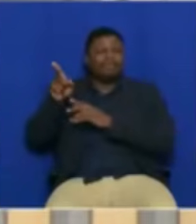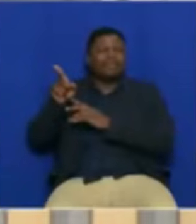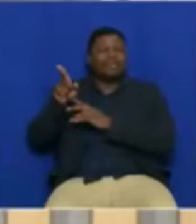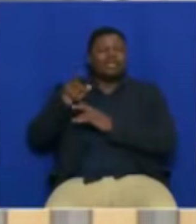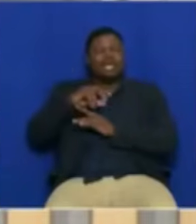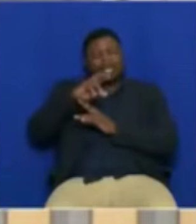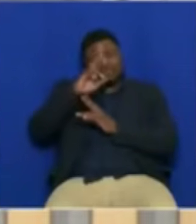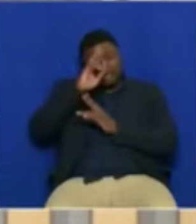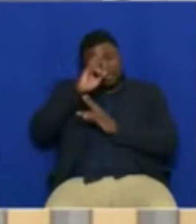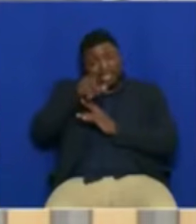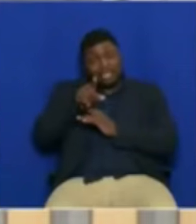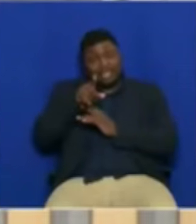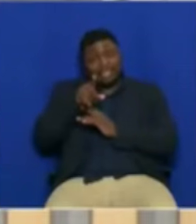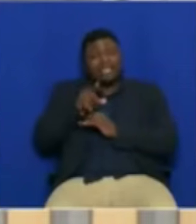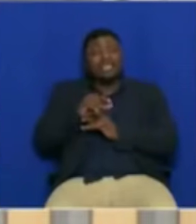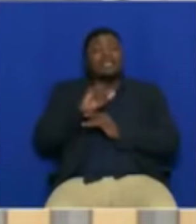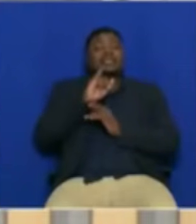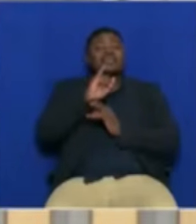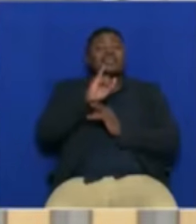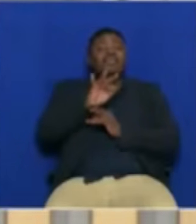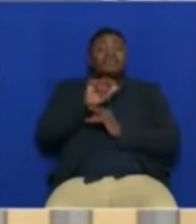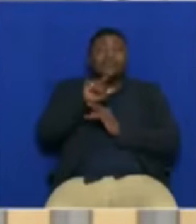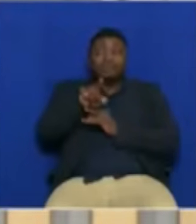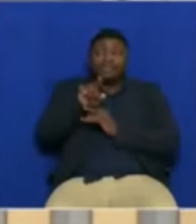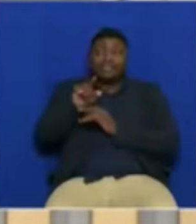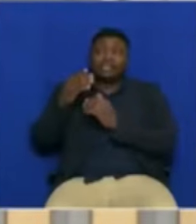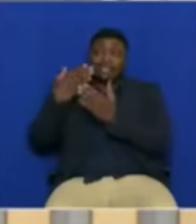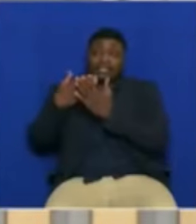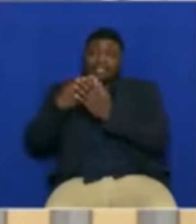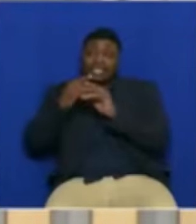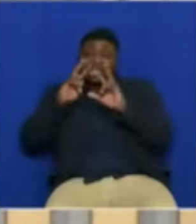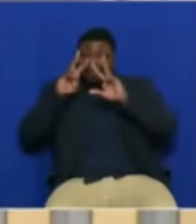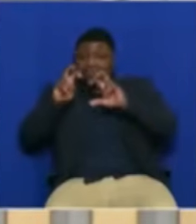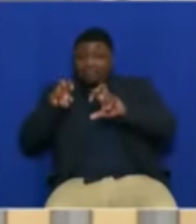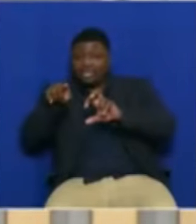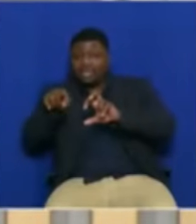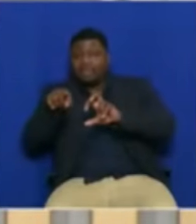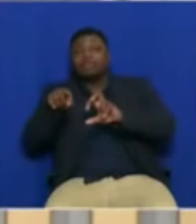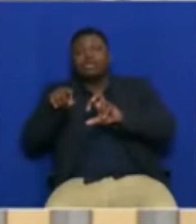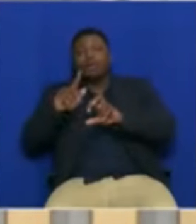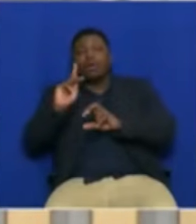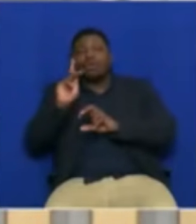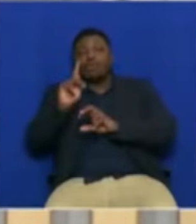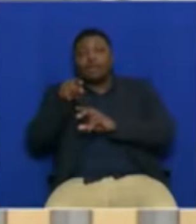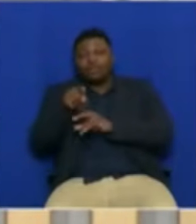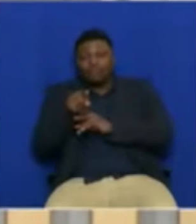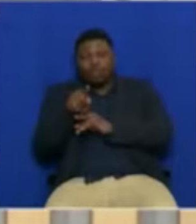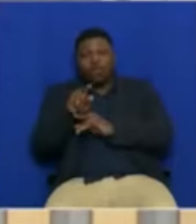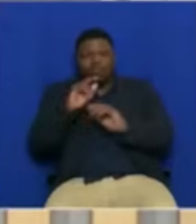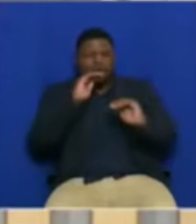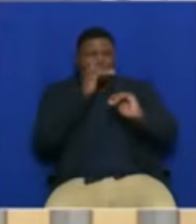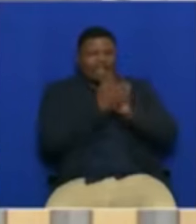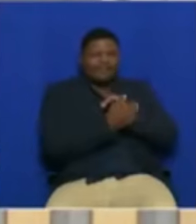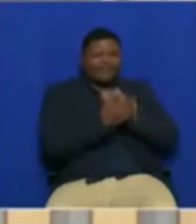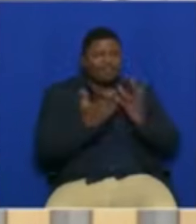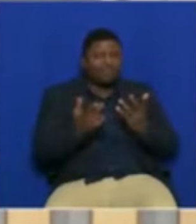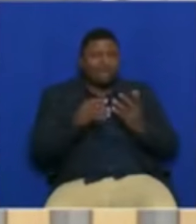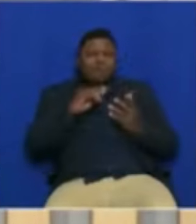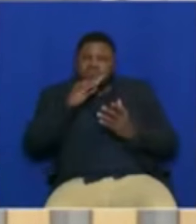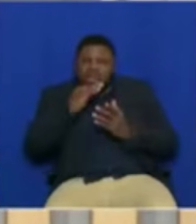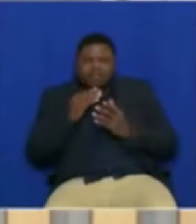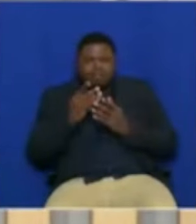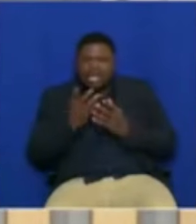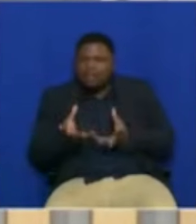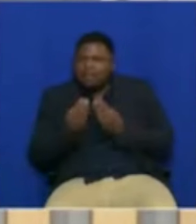look at an allegation that General Kumalo covered that up, just like that straightforward, he's not going to find it there. It looks at